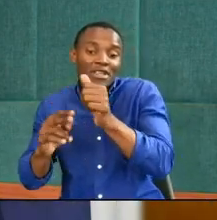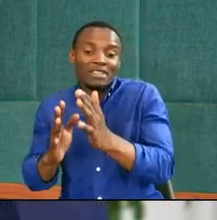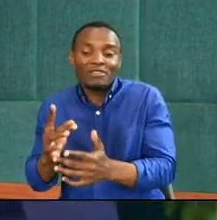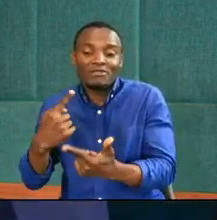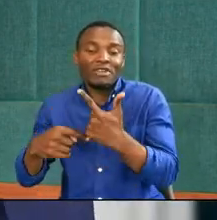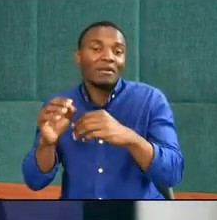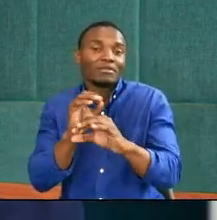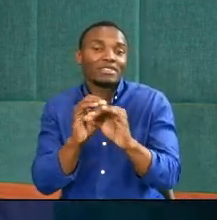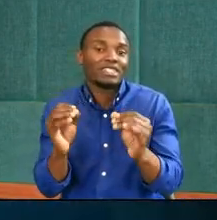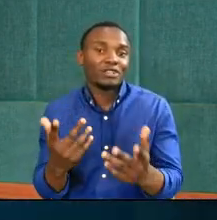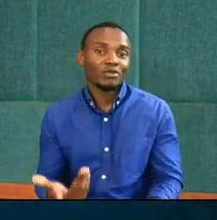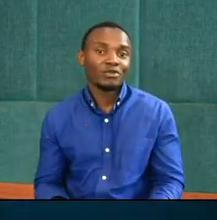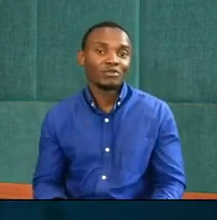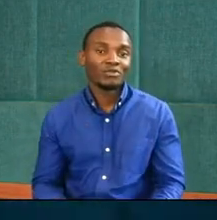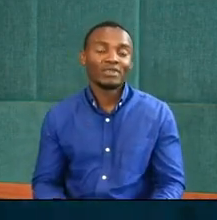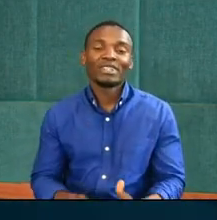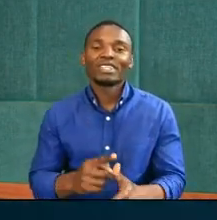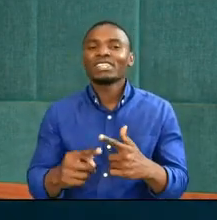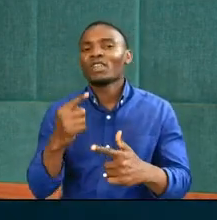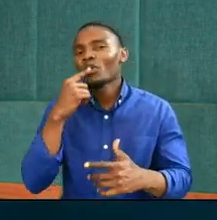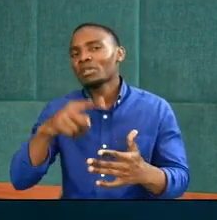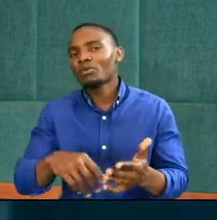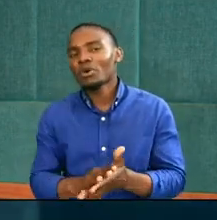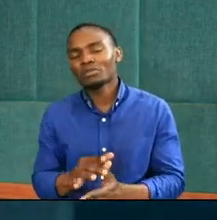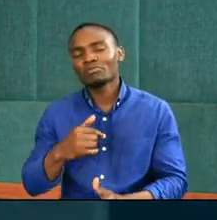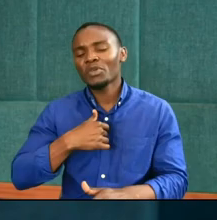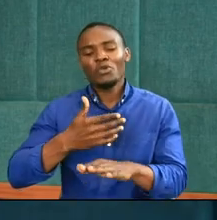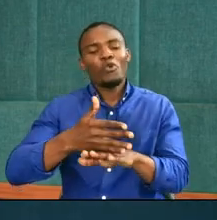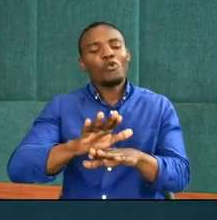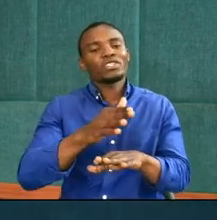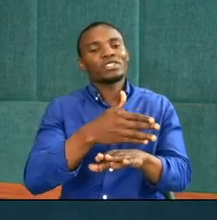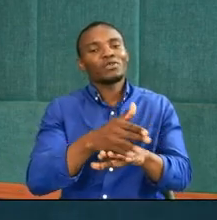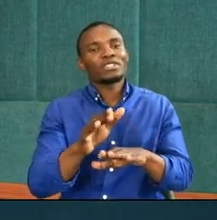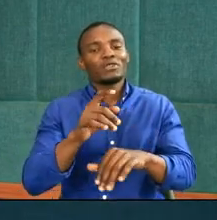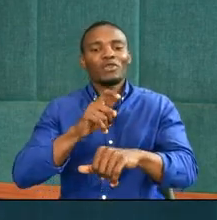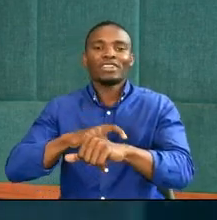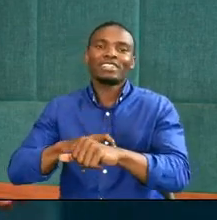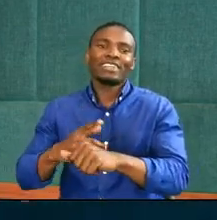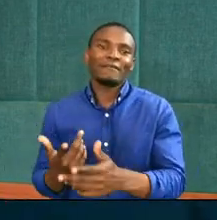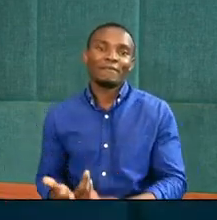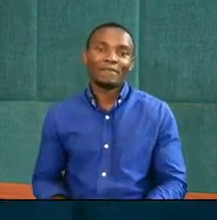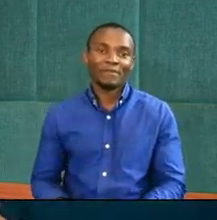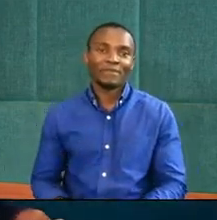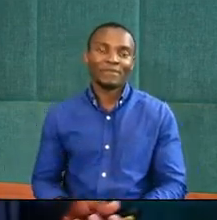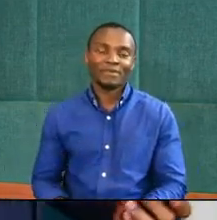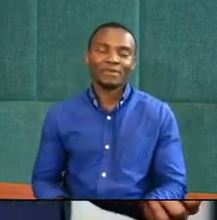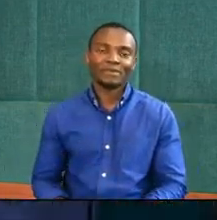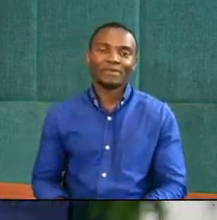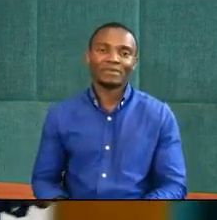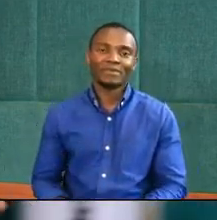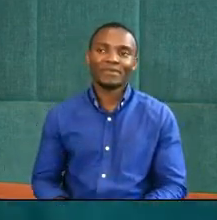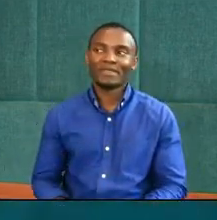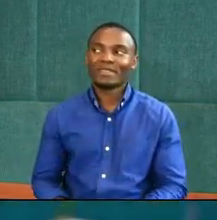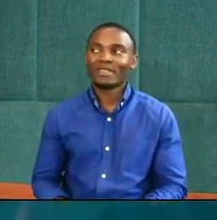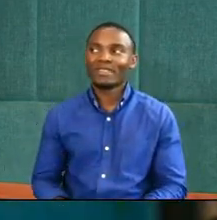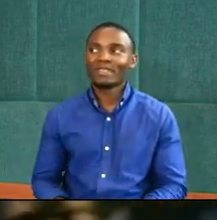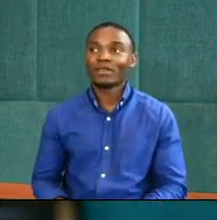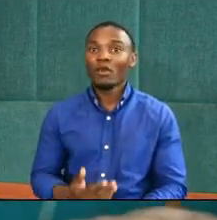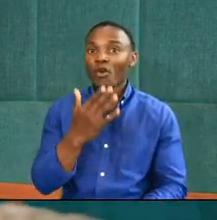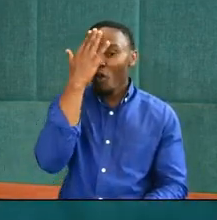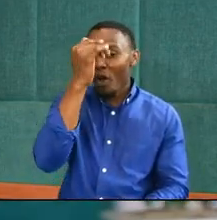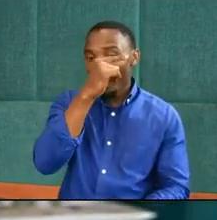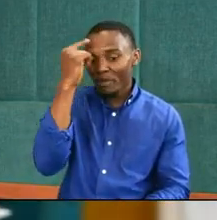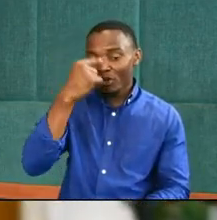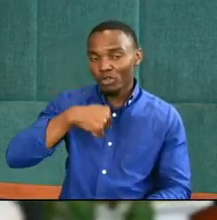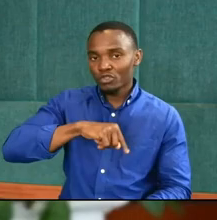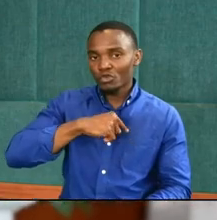And then we call, oh man, I waste the church service. I could have been at church. I could have been at work. Because we don't know